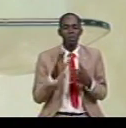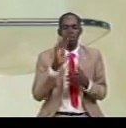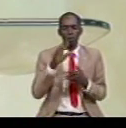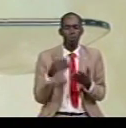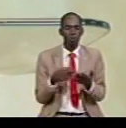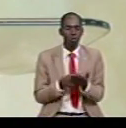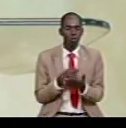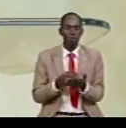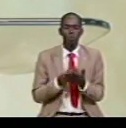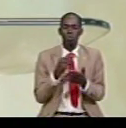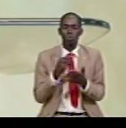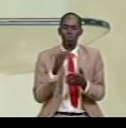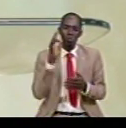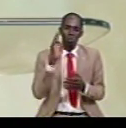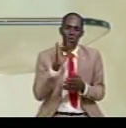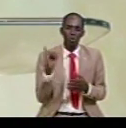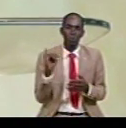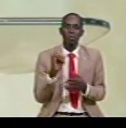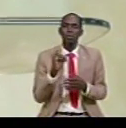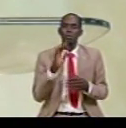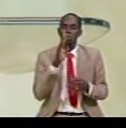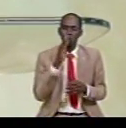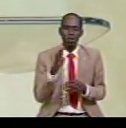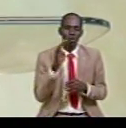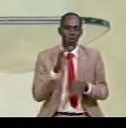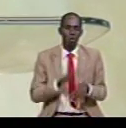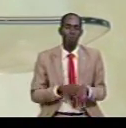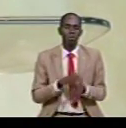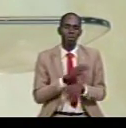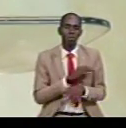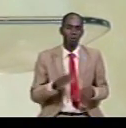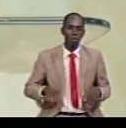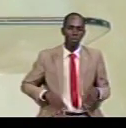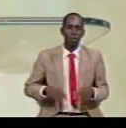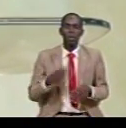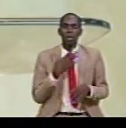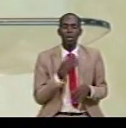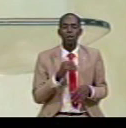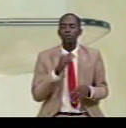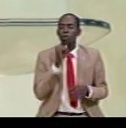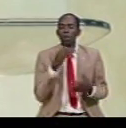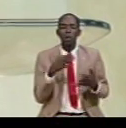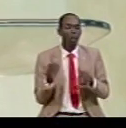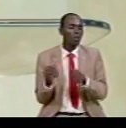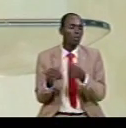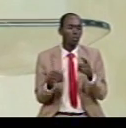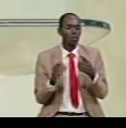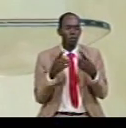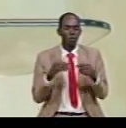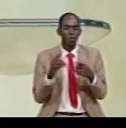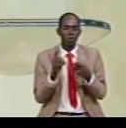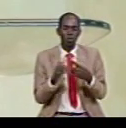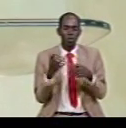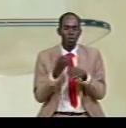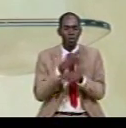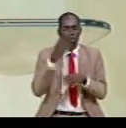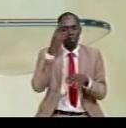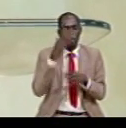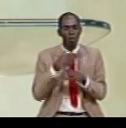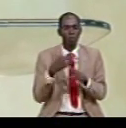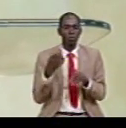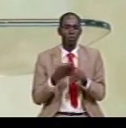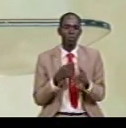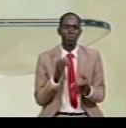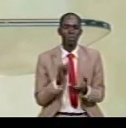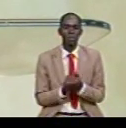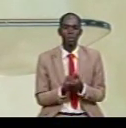way, you bring him back to the point where you are actually trying to lead him to. It is not the activity, the